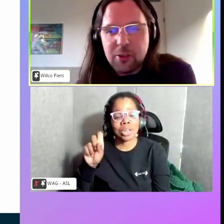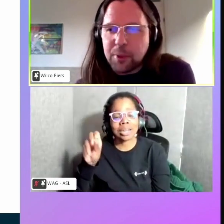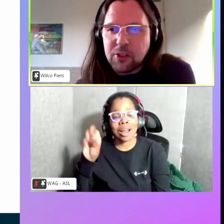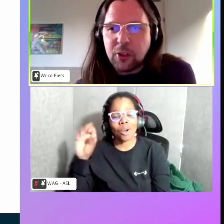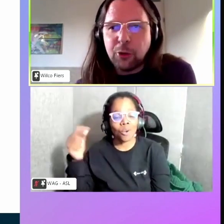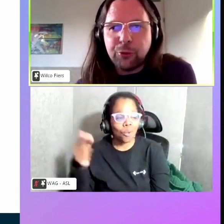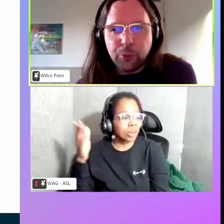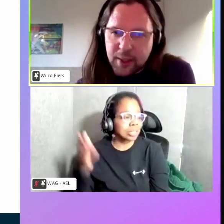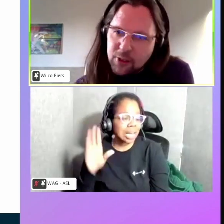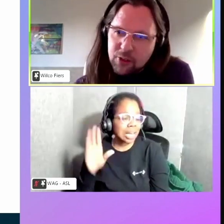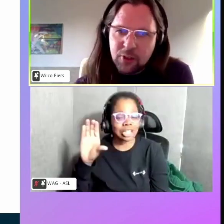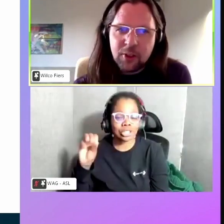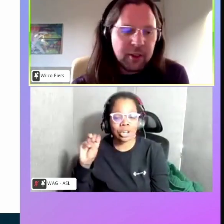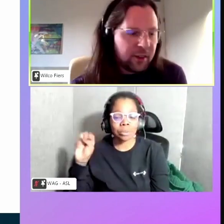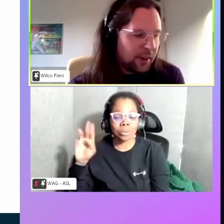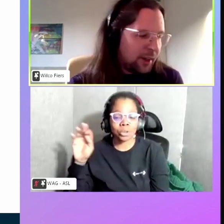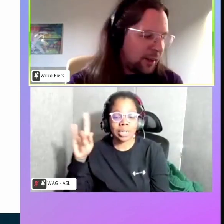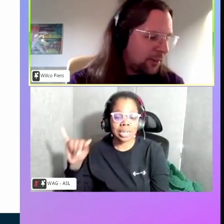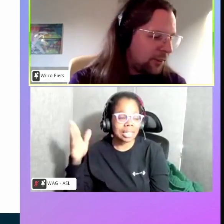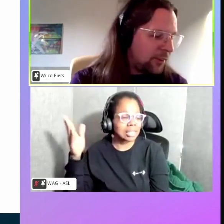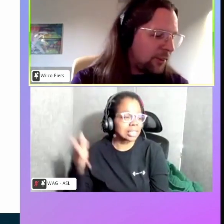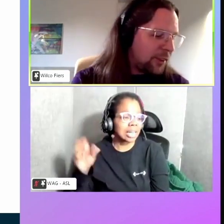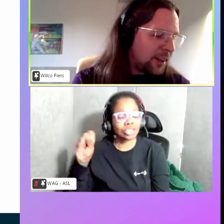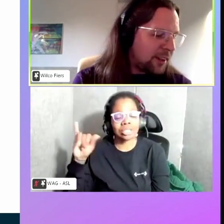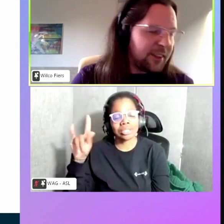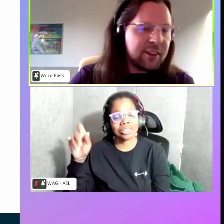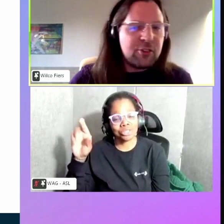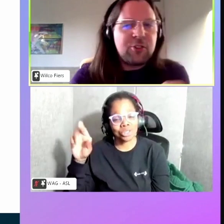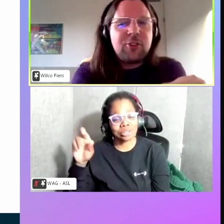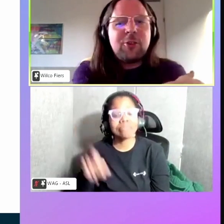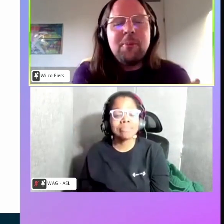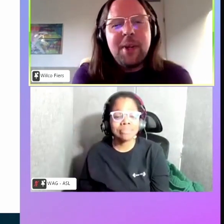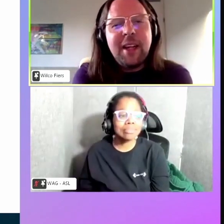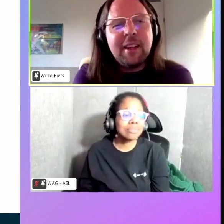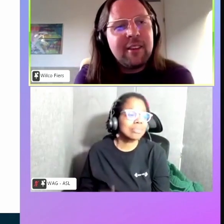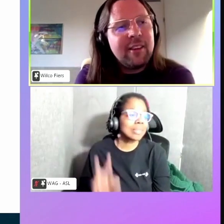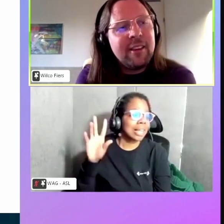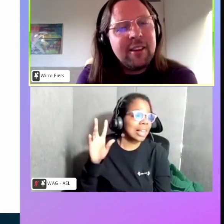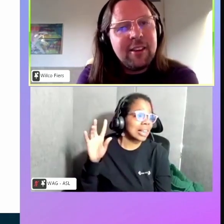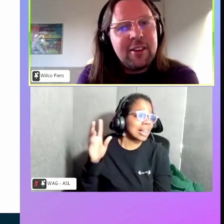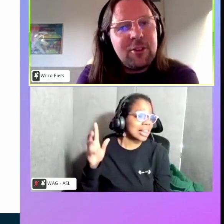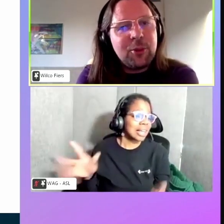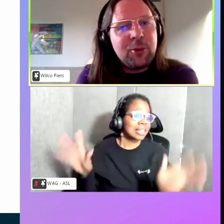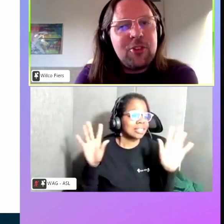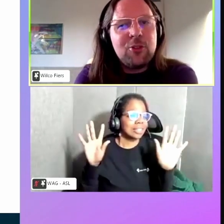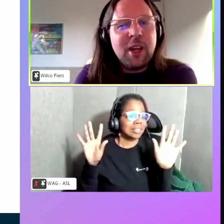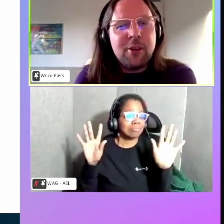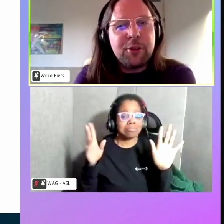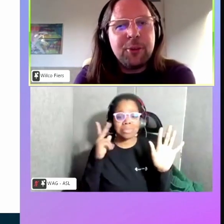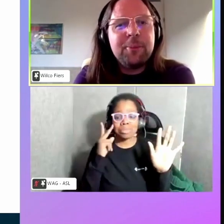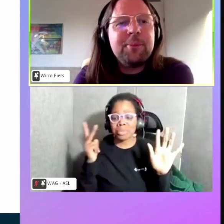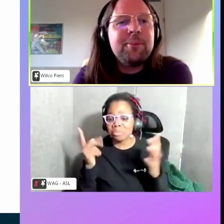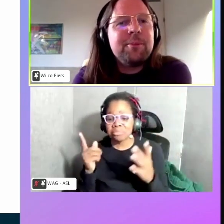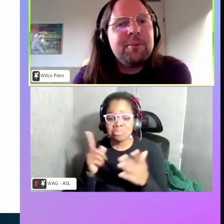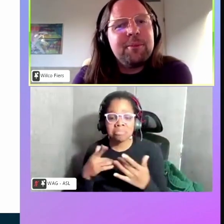w3.org/community/silver is the place to go for that. And that, I think, is me. Let's see what questions we have,